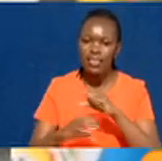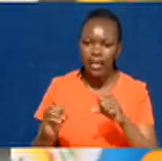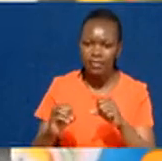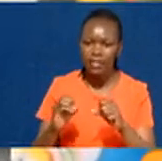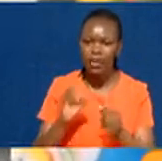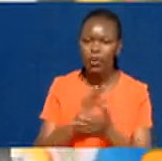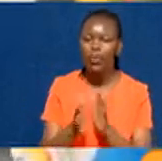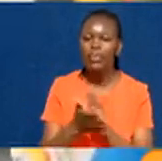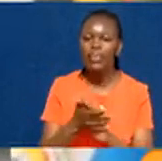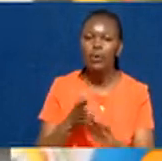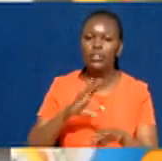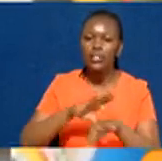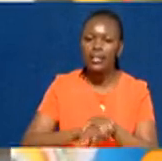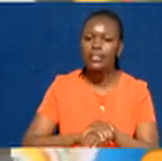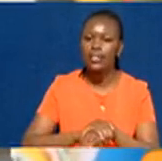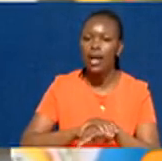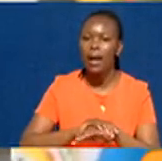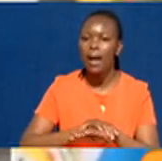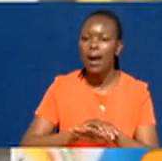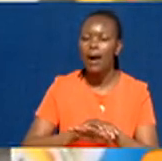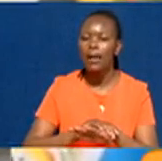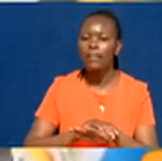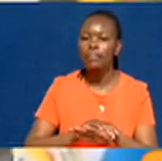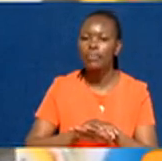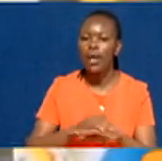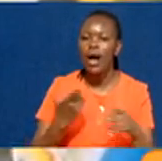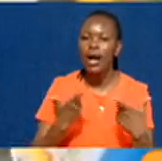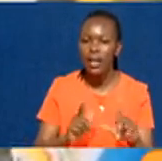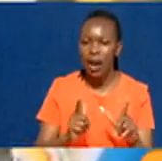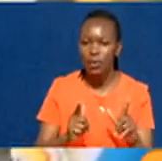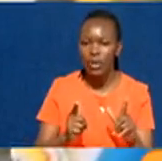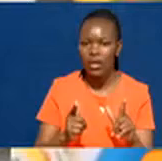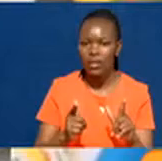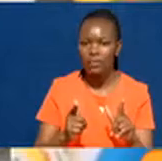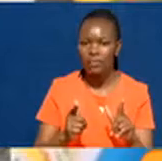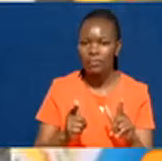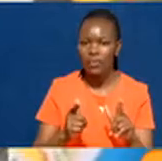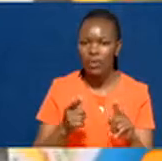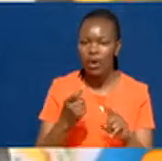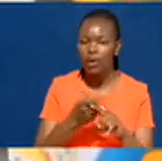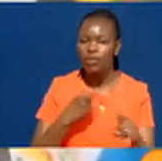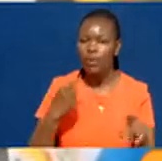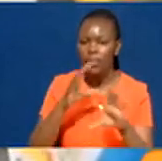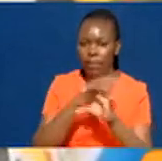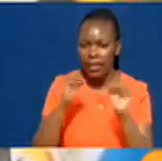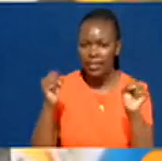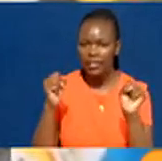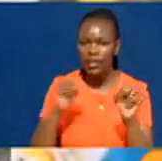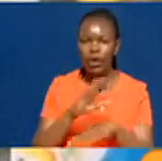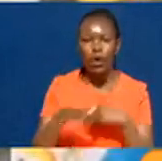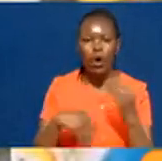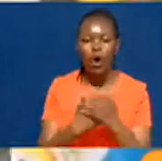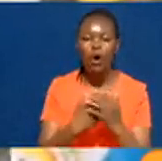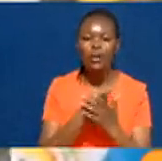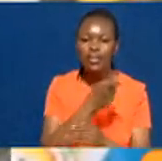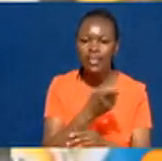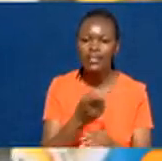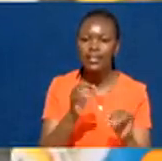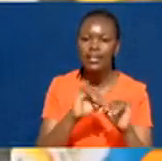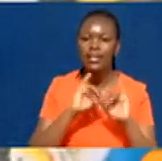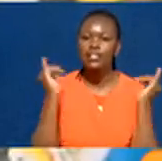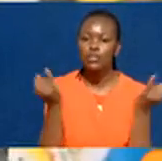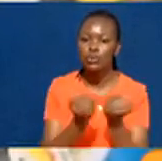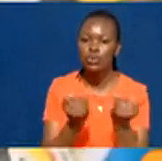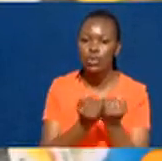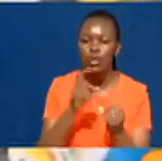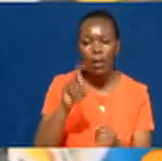getting permission from the office of the president. We will treat those institutions as the Constitution expects us,